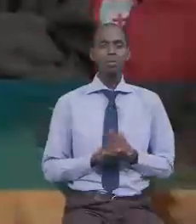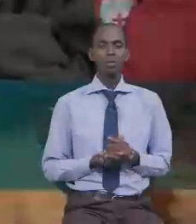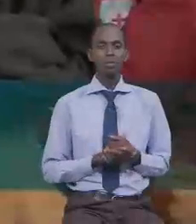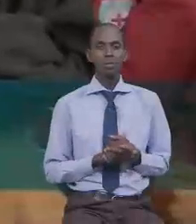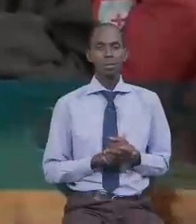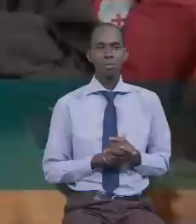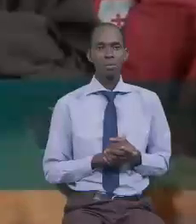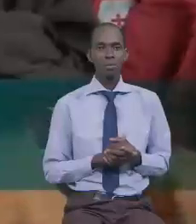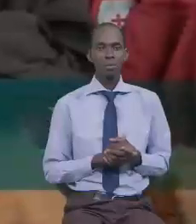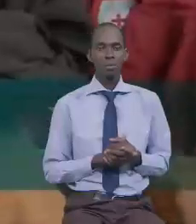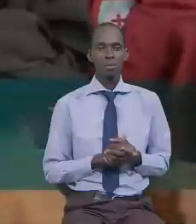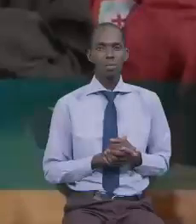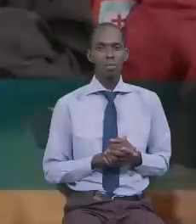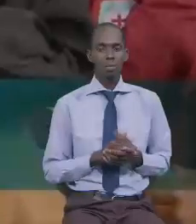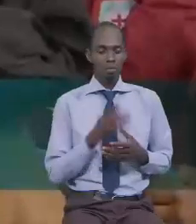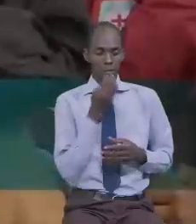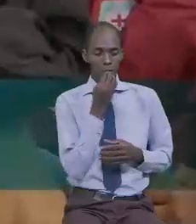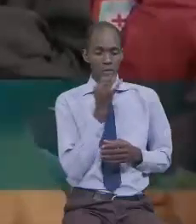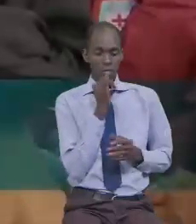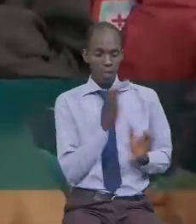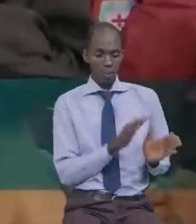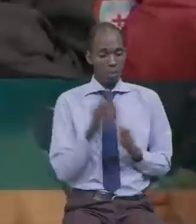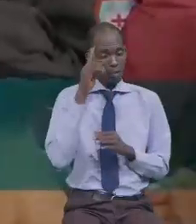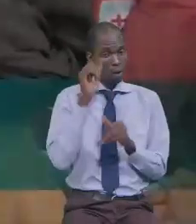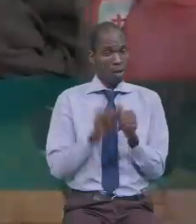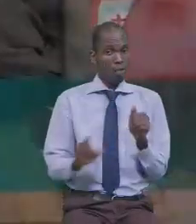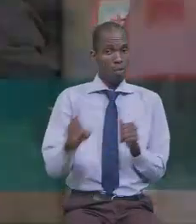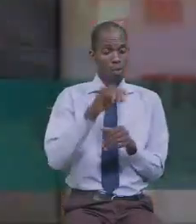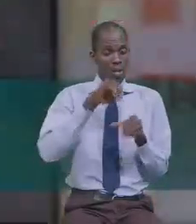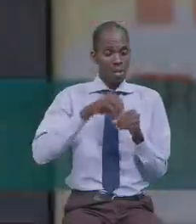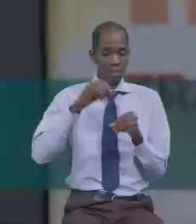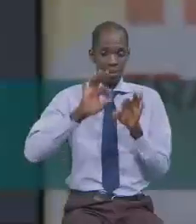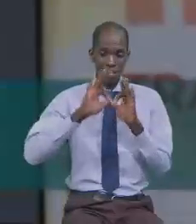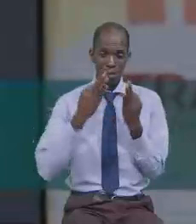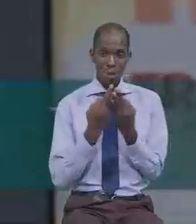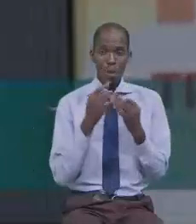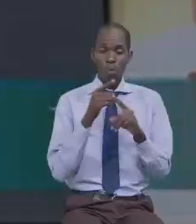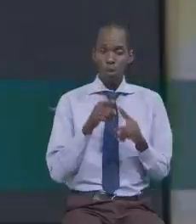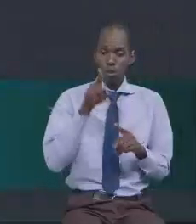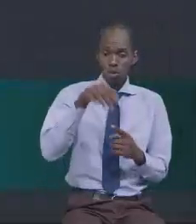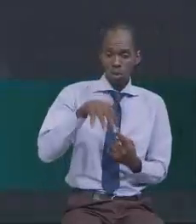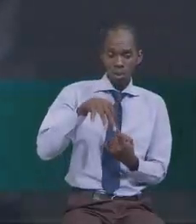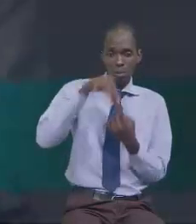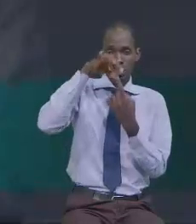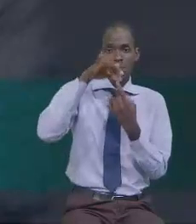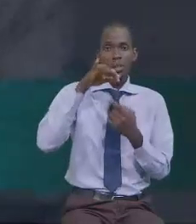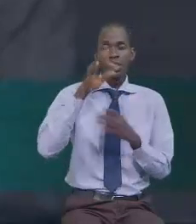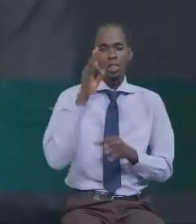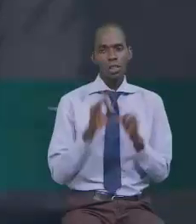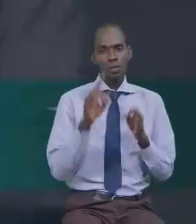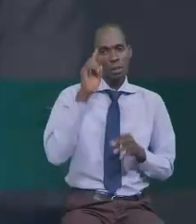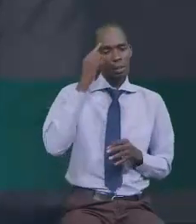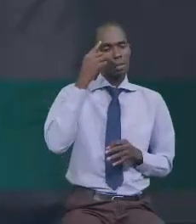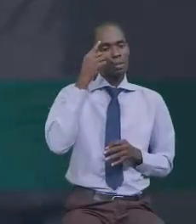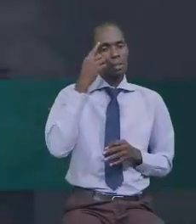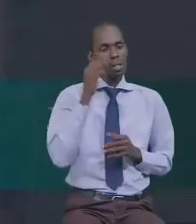The food is prepared for everybody in the family, but you in particular. If you think everybody but not